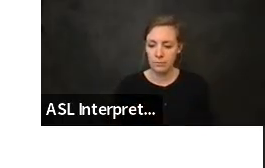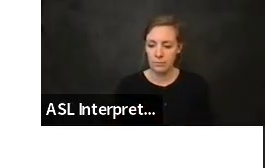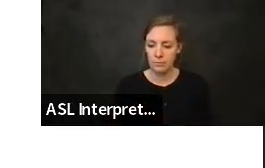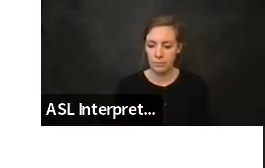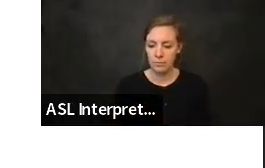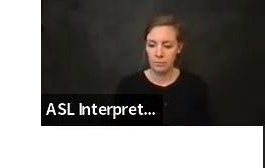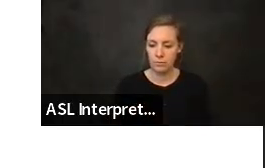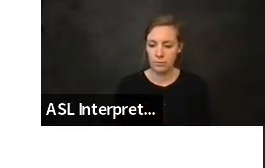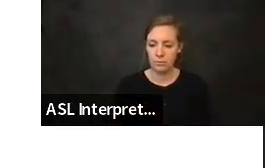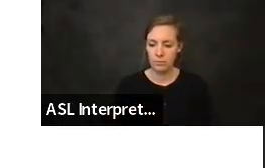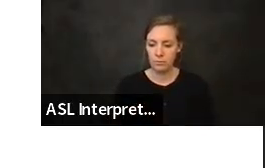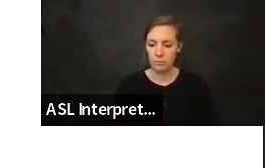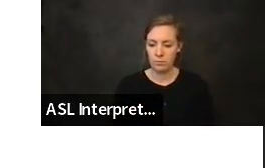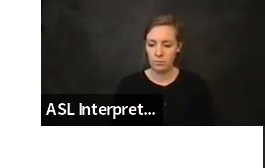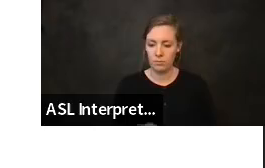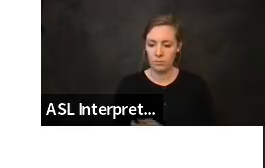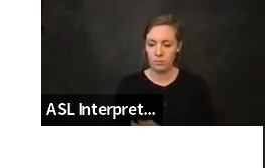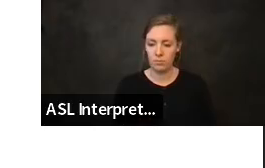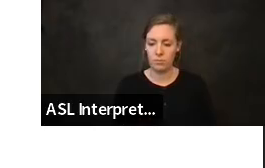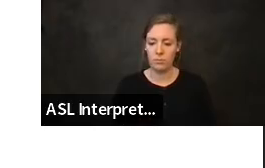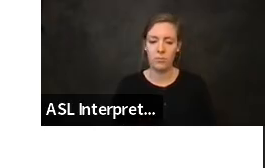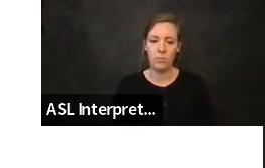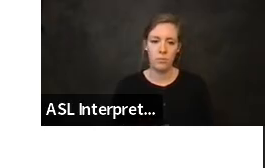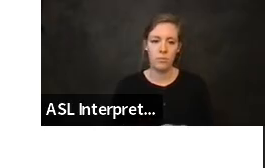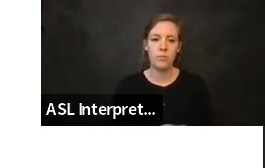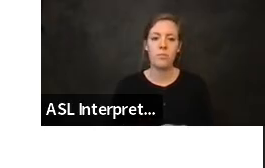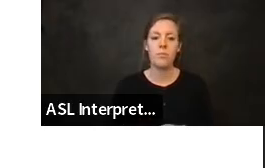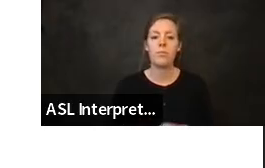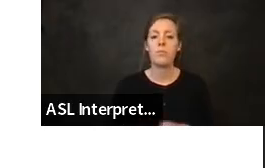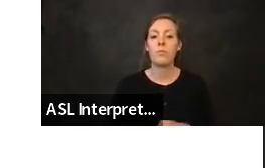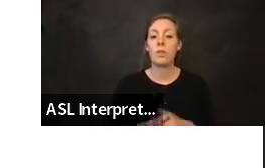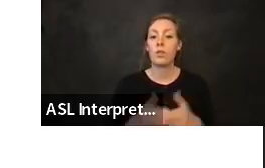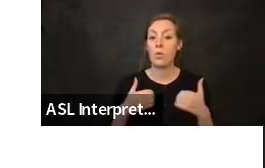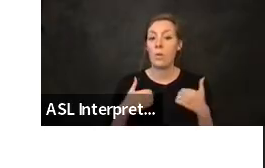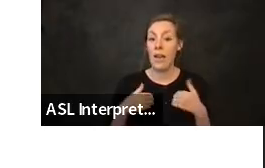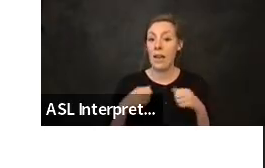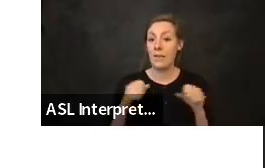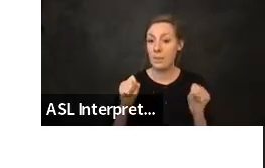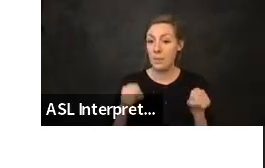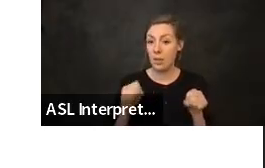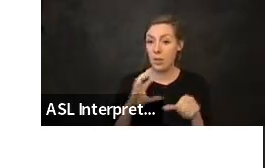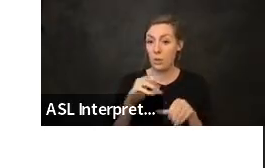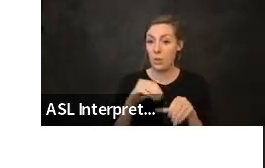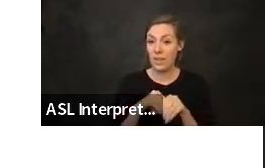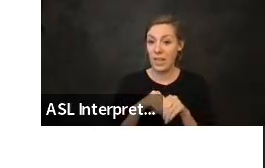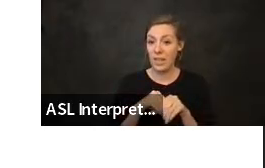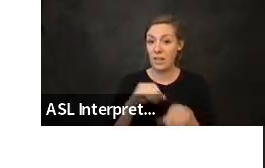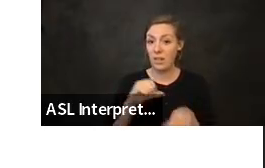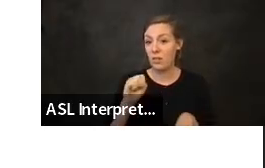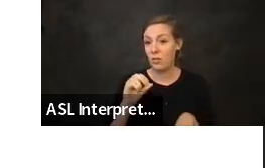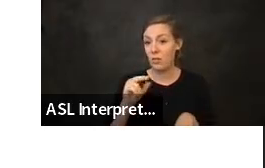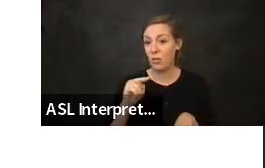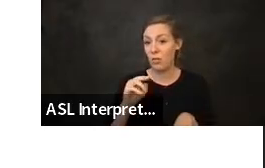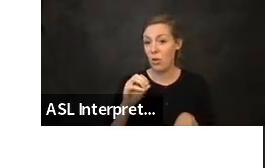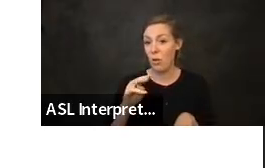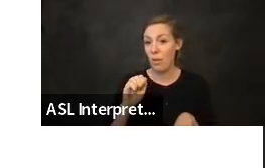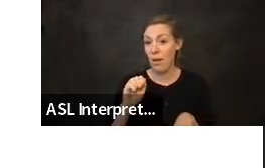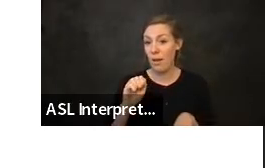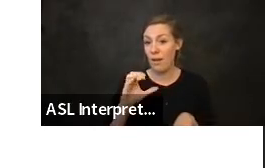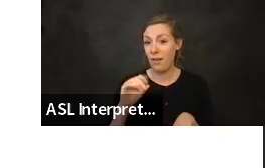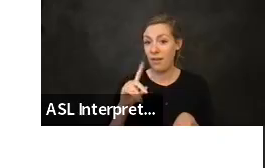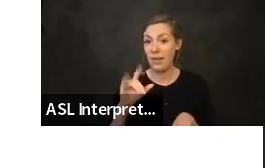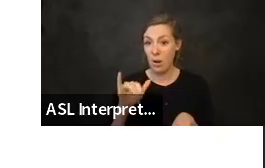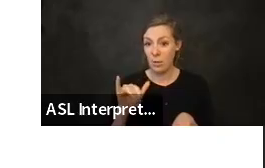And as was noted, we do have the capacity within Sonoma County to detect Omicron